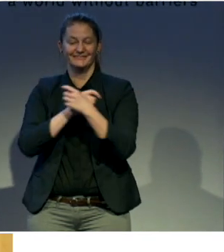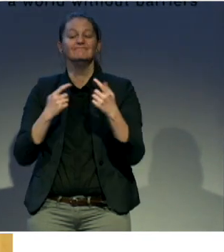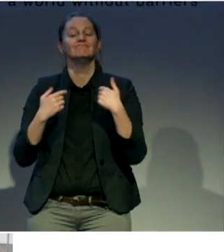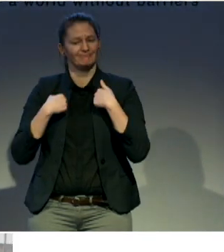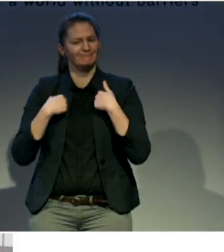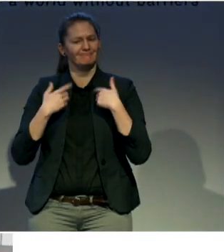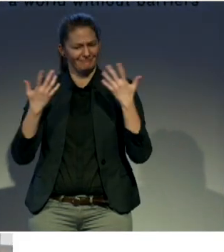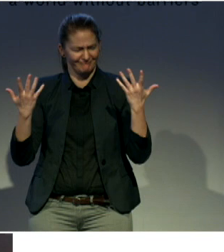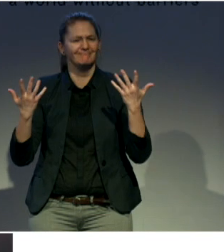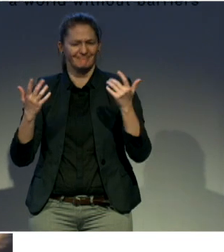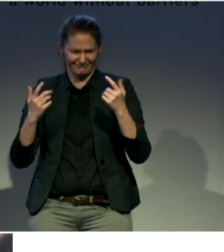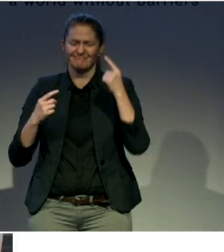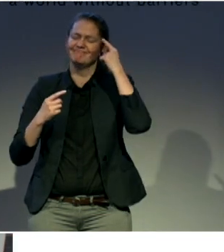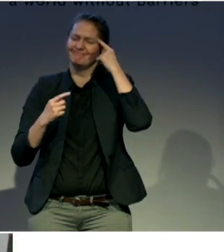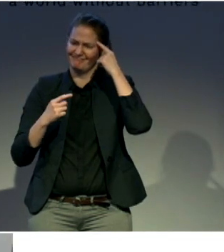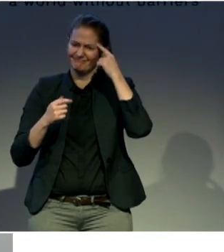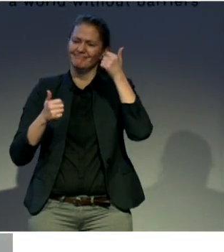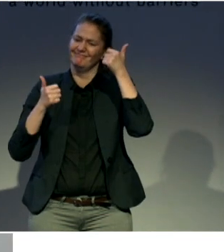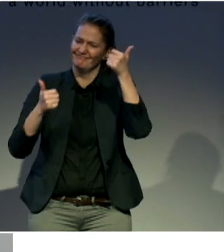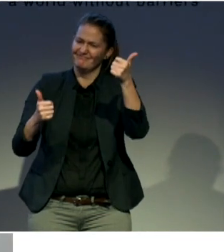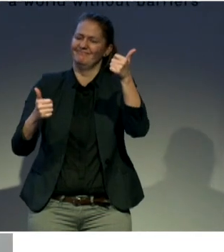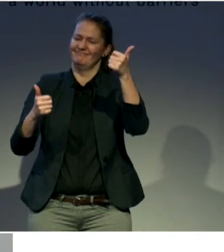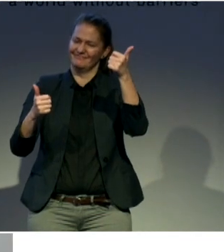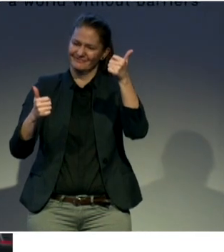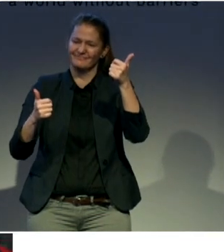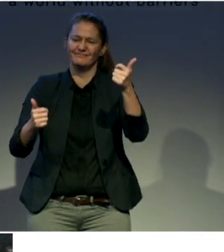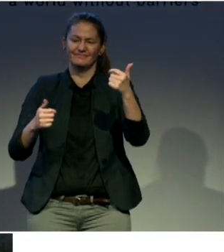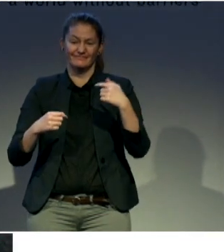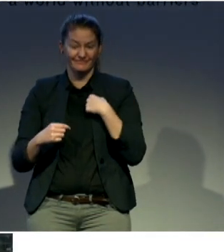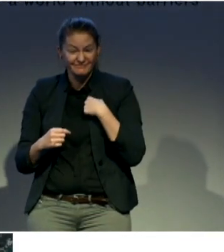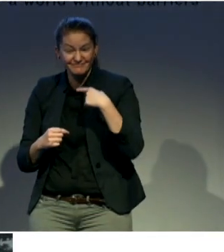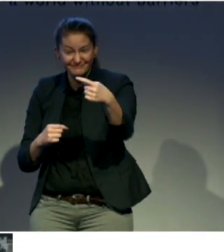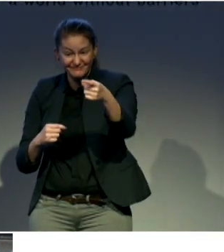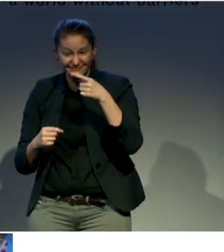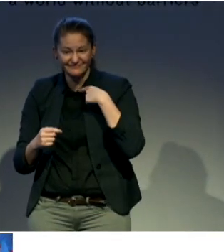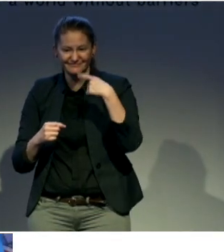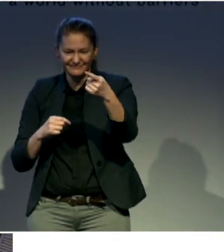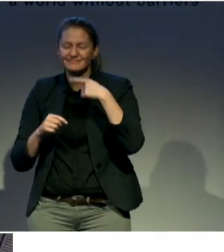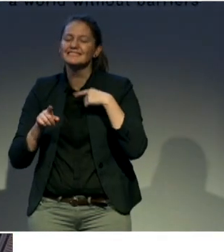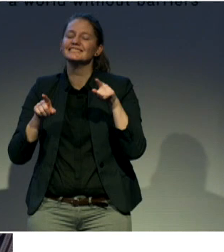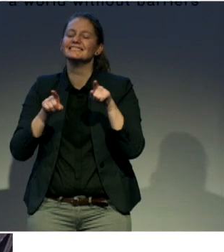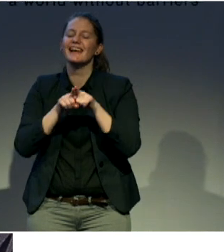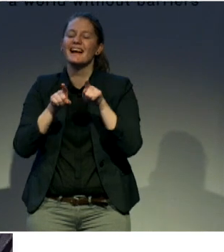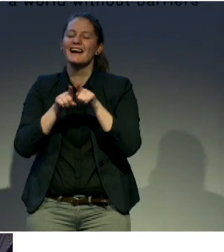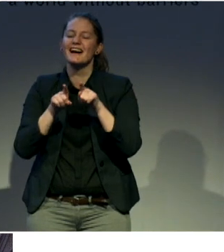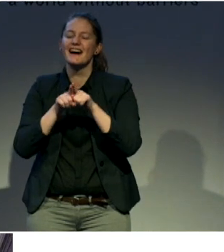understand. If we both are part of the same